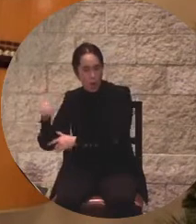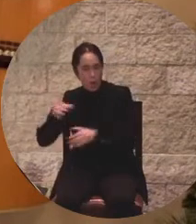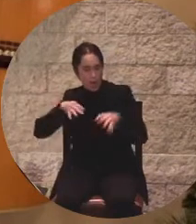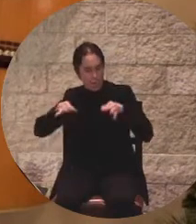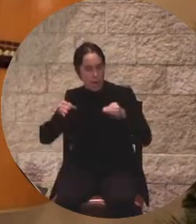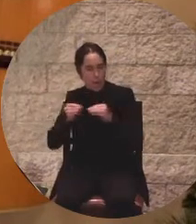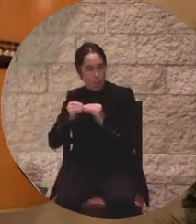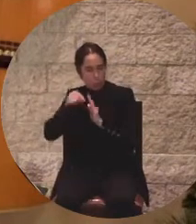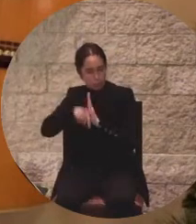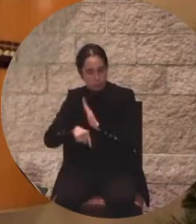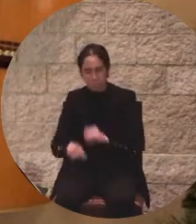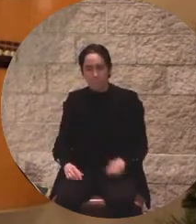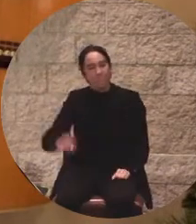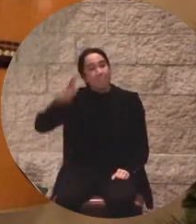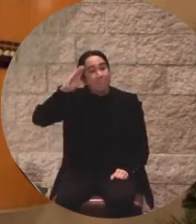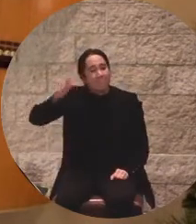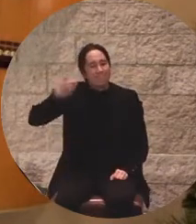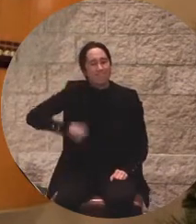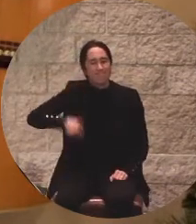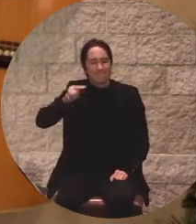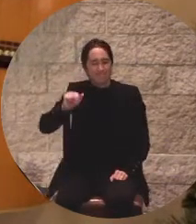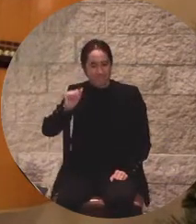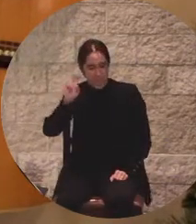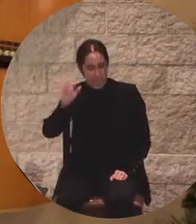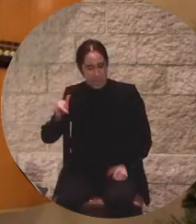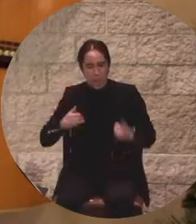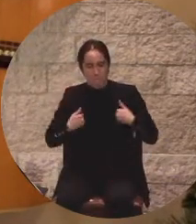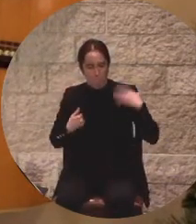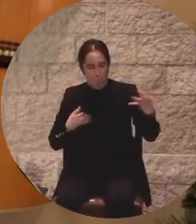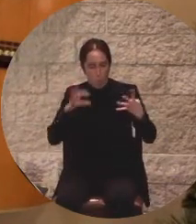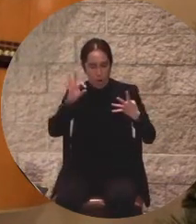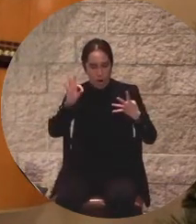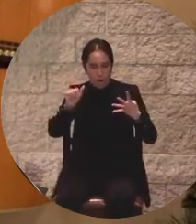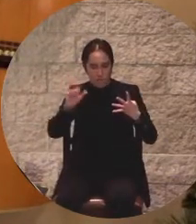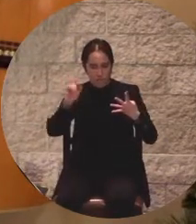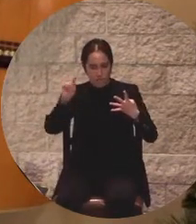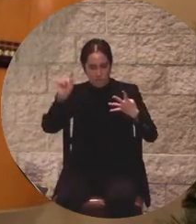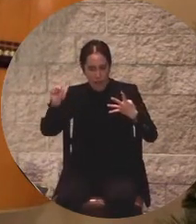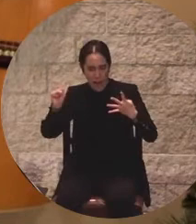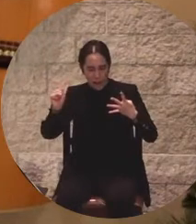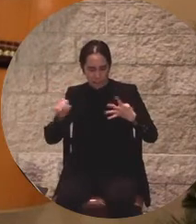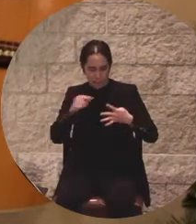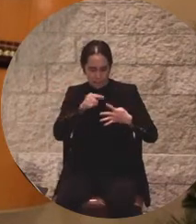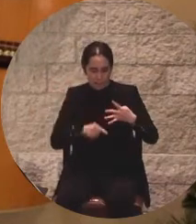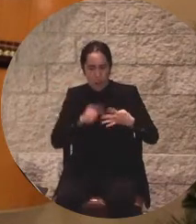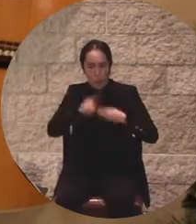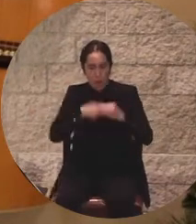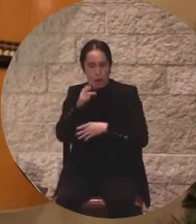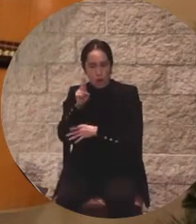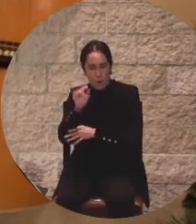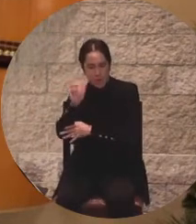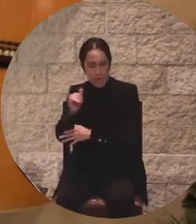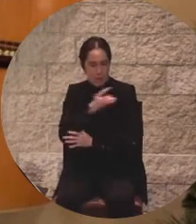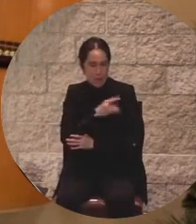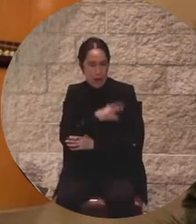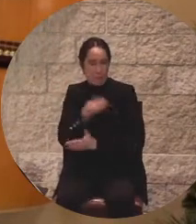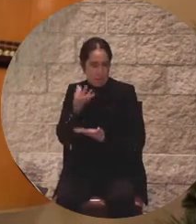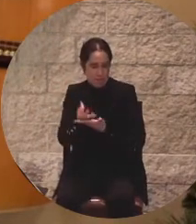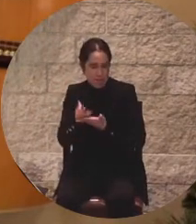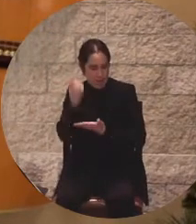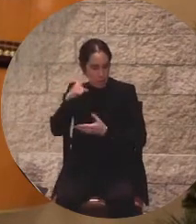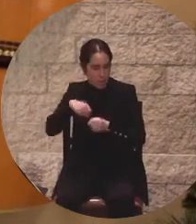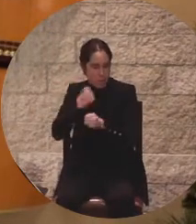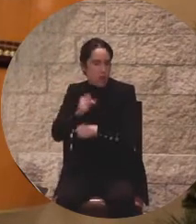Hi, Nancy Maiello here with four facts about Unity Minneapolis finances in 2020.